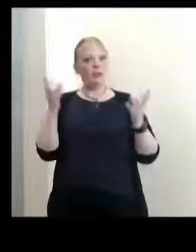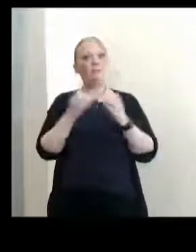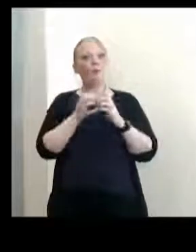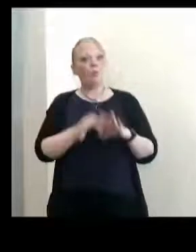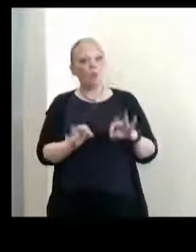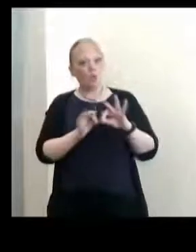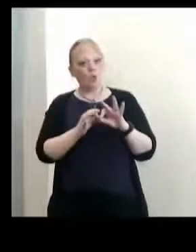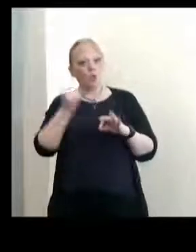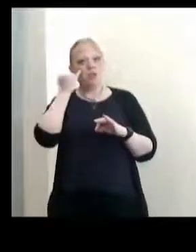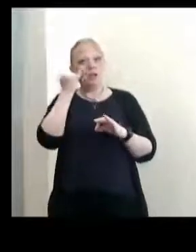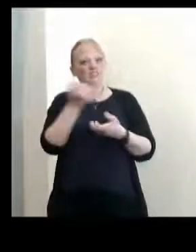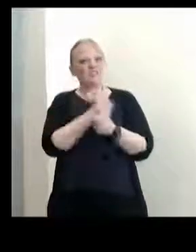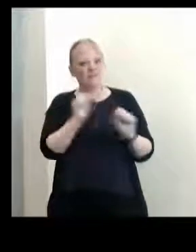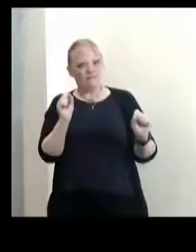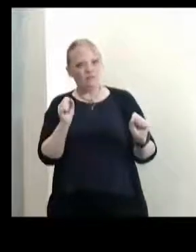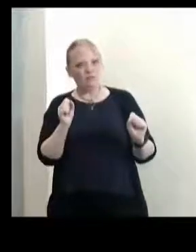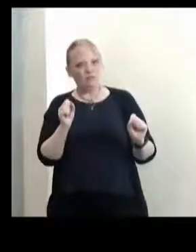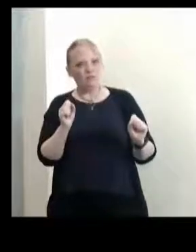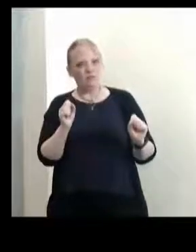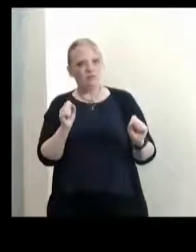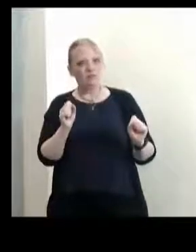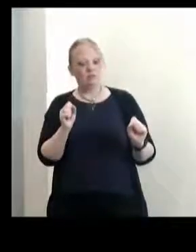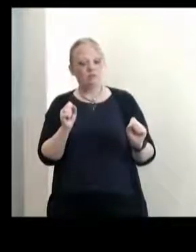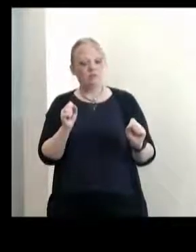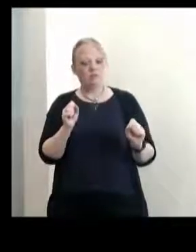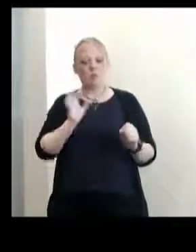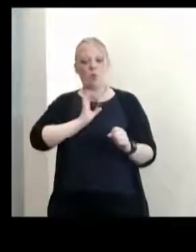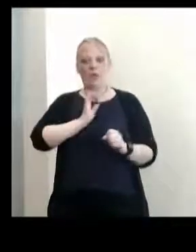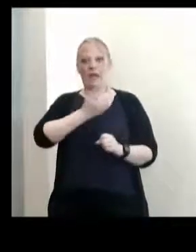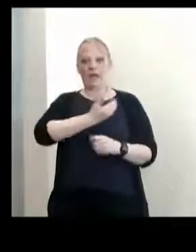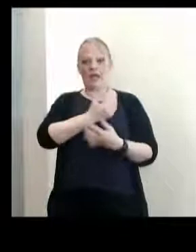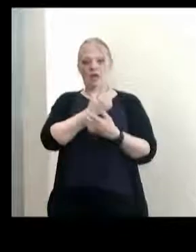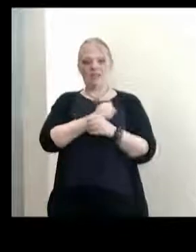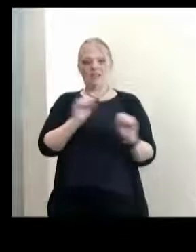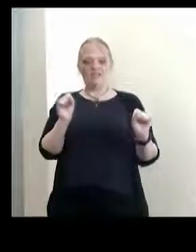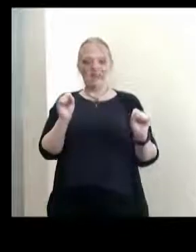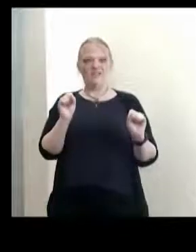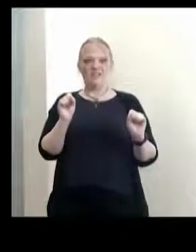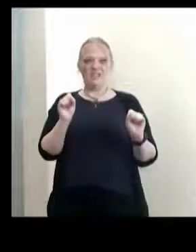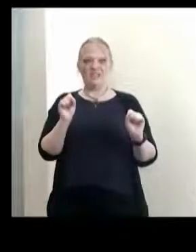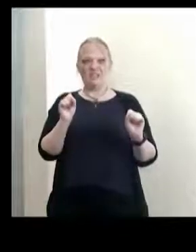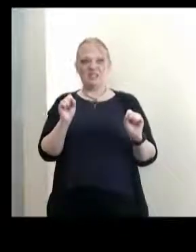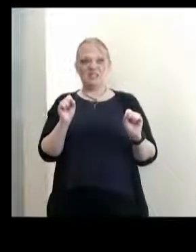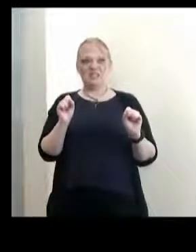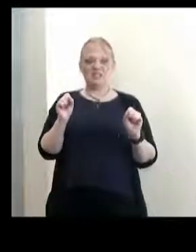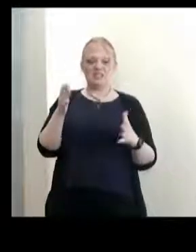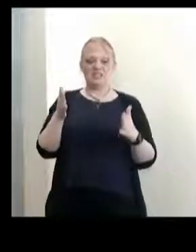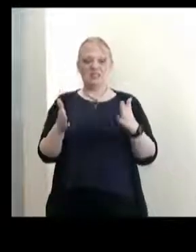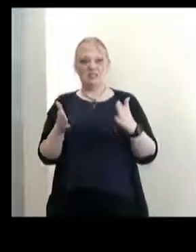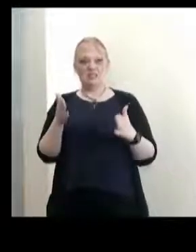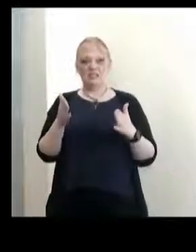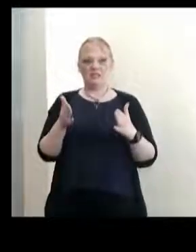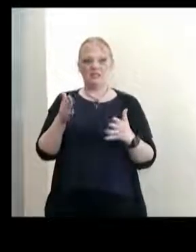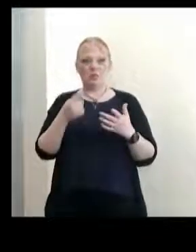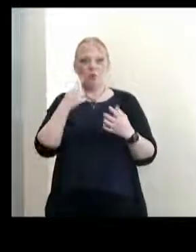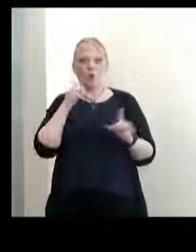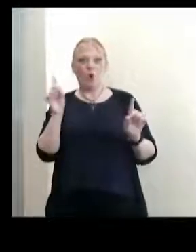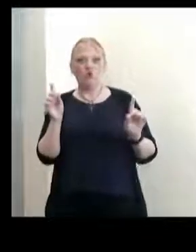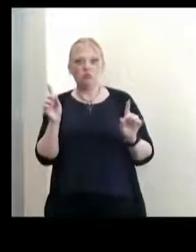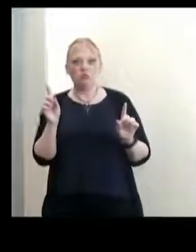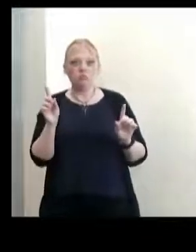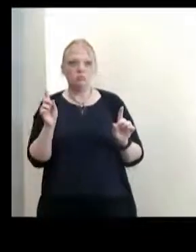a vaccine is safe. So our safety net is, for looking at vaccine safety, does work. So